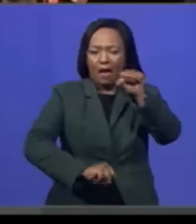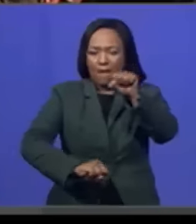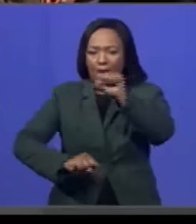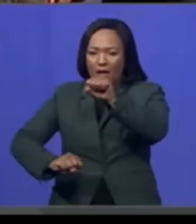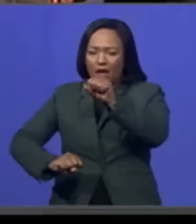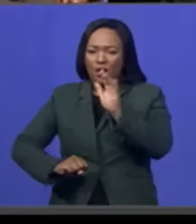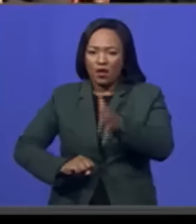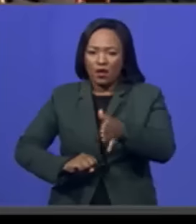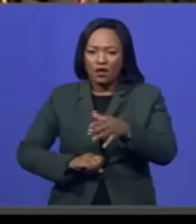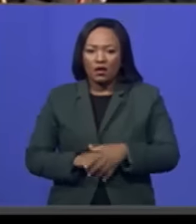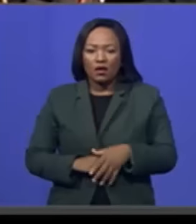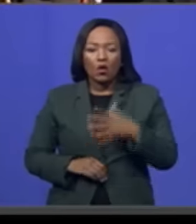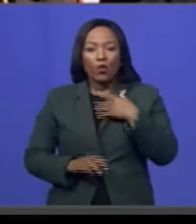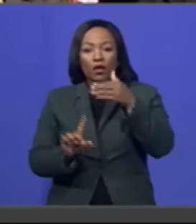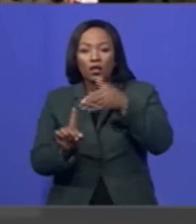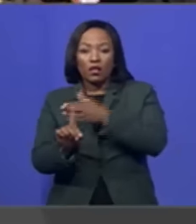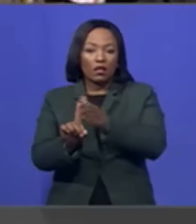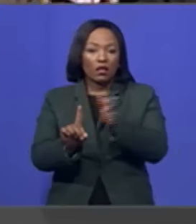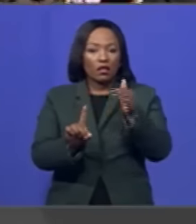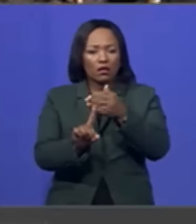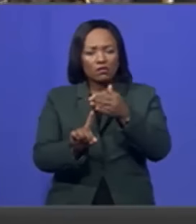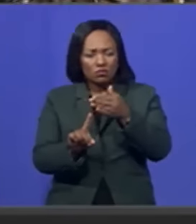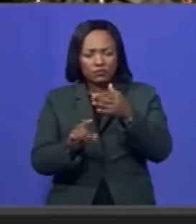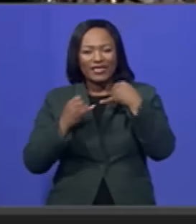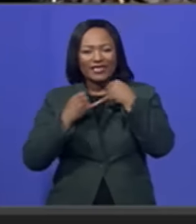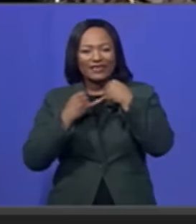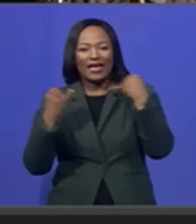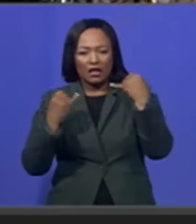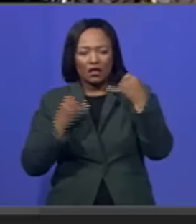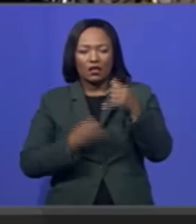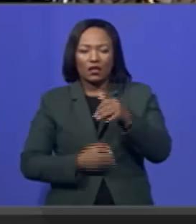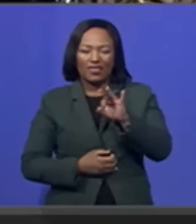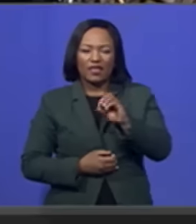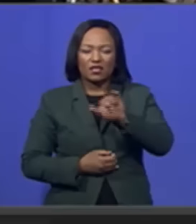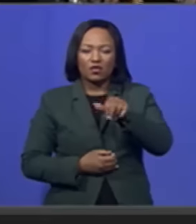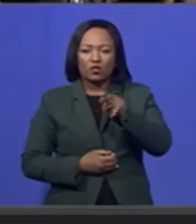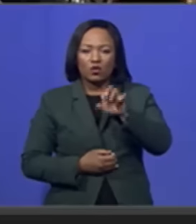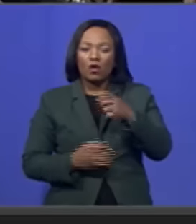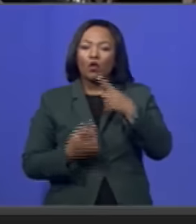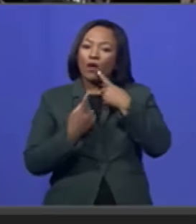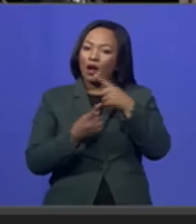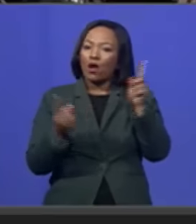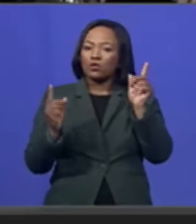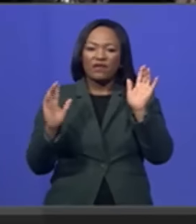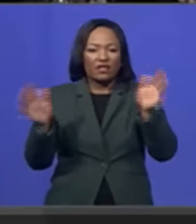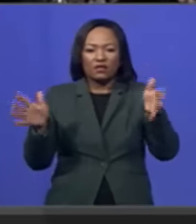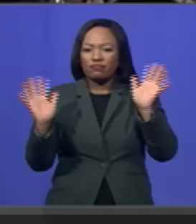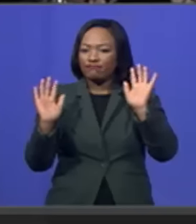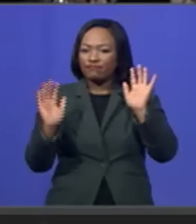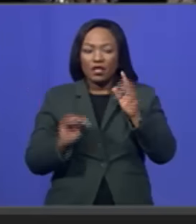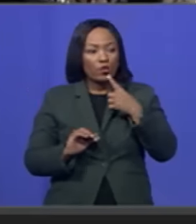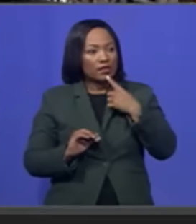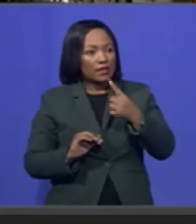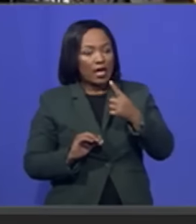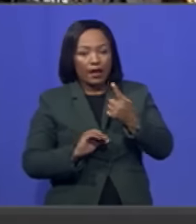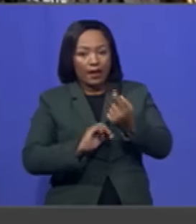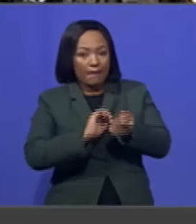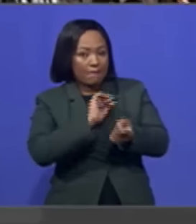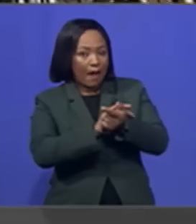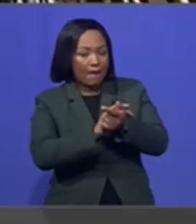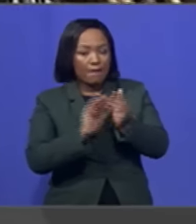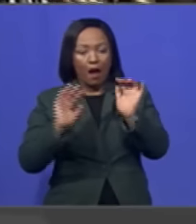clear about the deadline. The deadline is not an event. There is no. We only announced the deadline, and we did not say what's going to happen on the